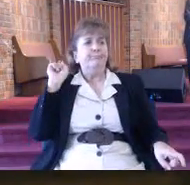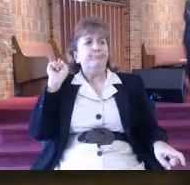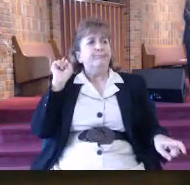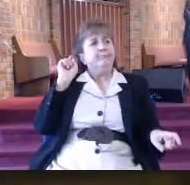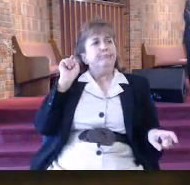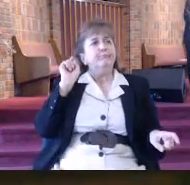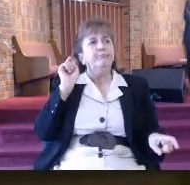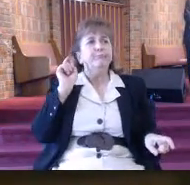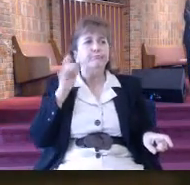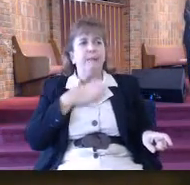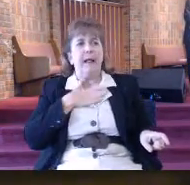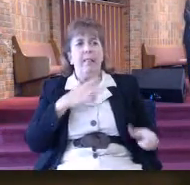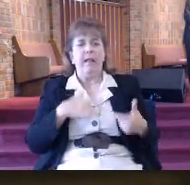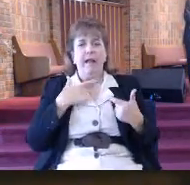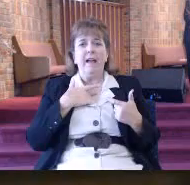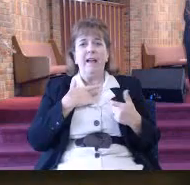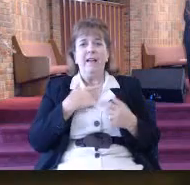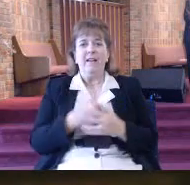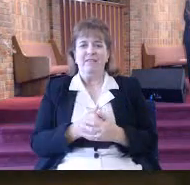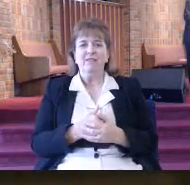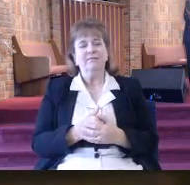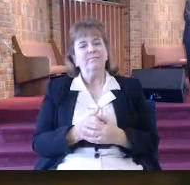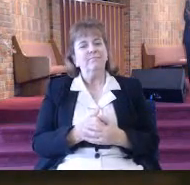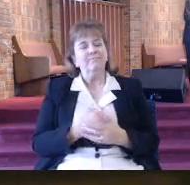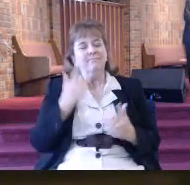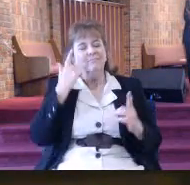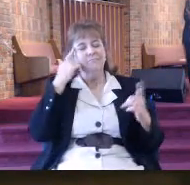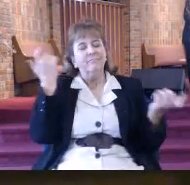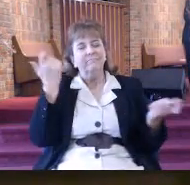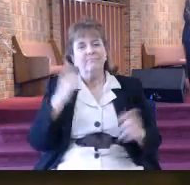Oh yeah, he was haughty.